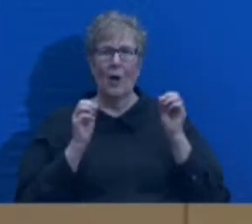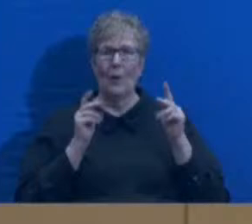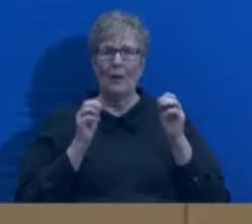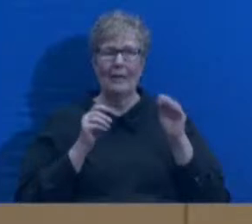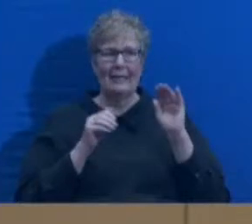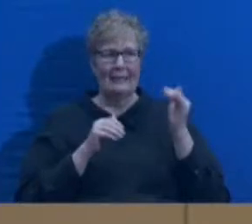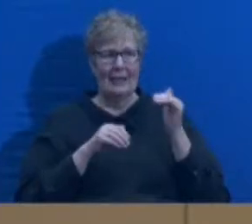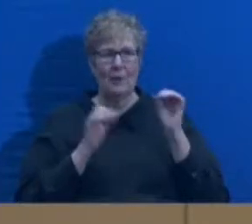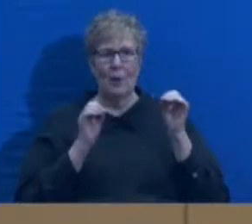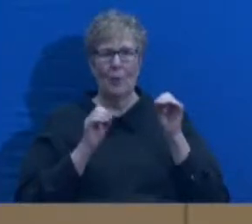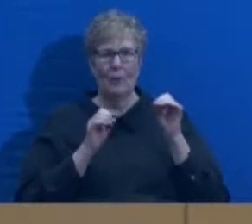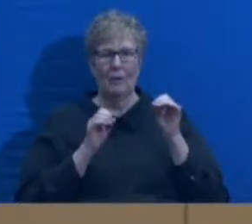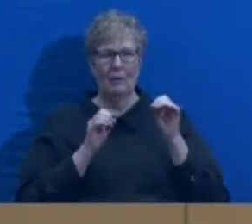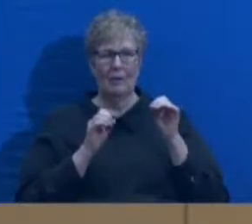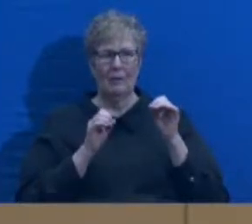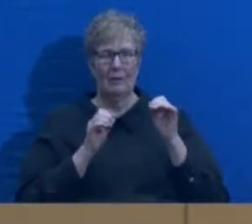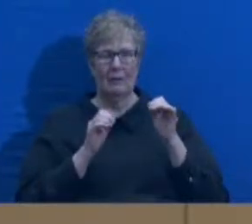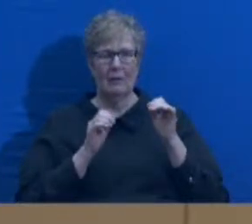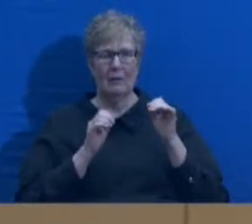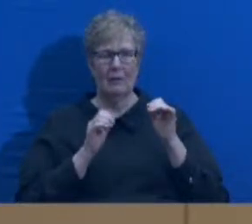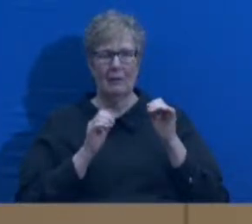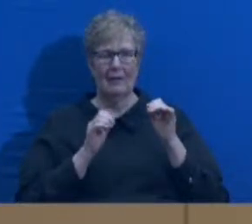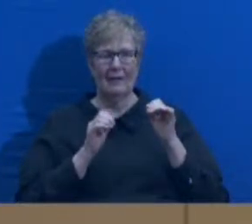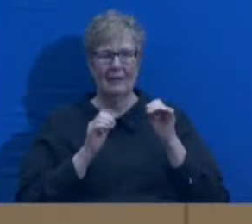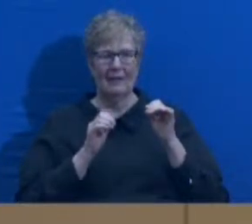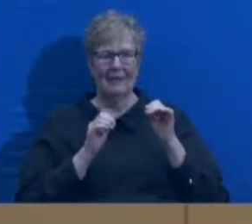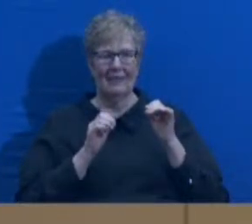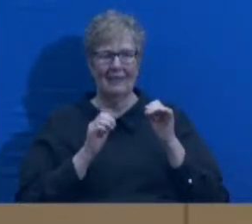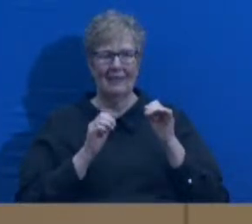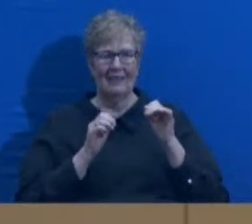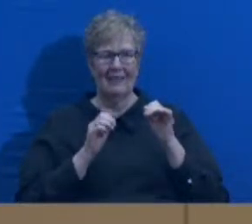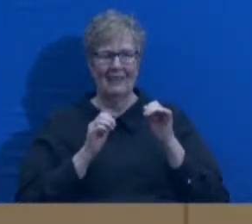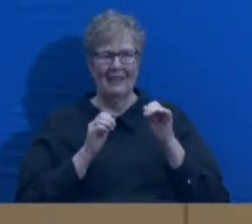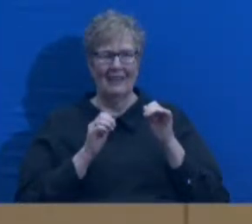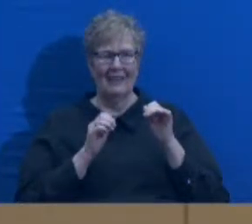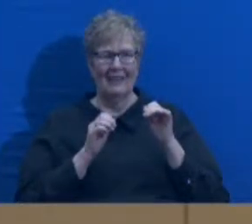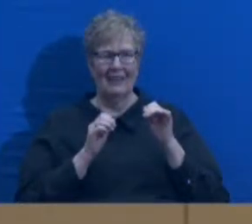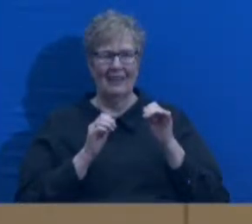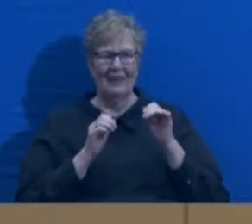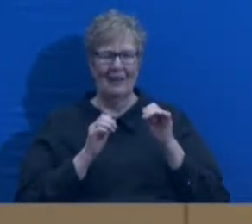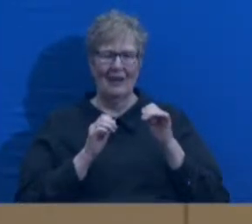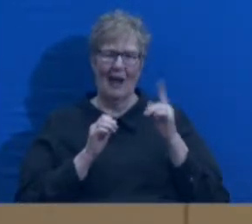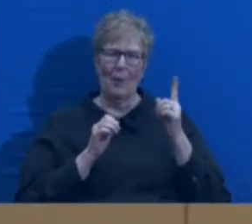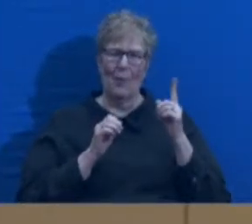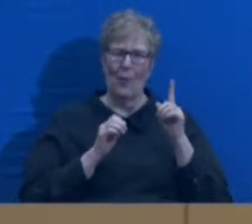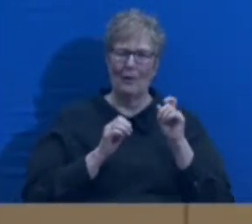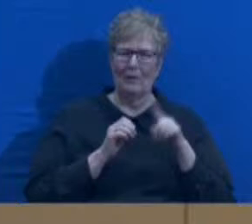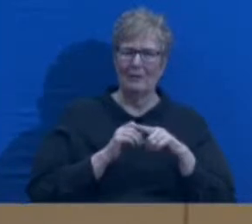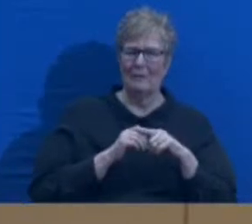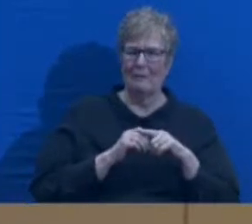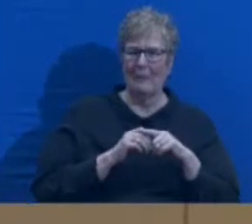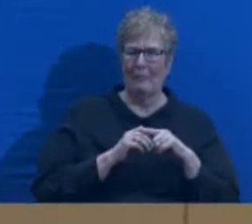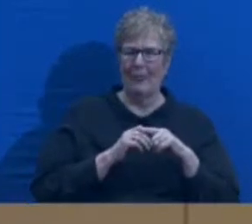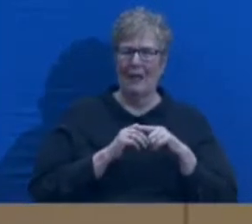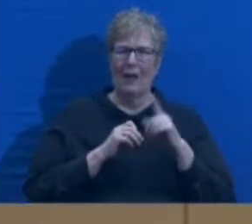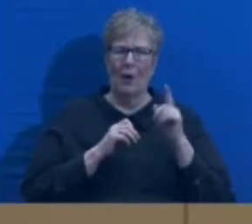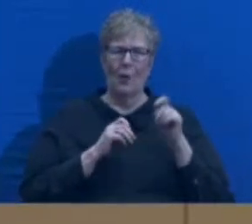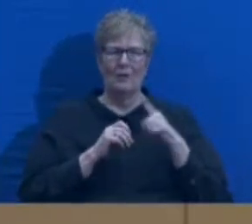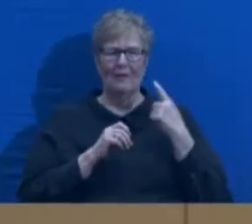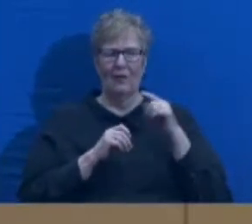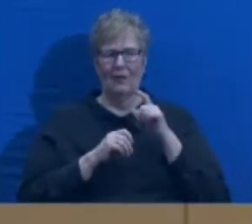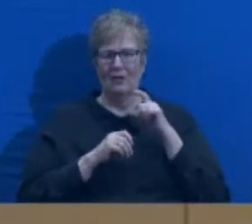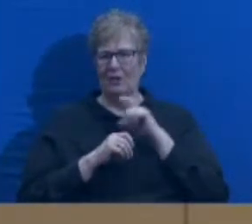Okay, it seems we have no more. Oh, sorry. This is Reuben Jones. Question for the chief.